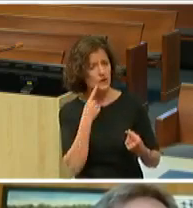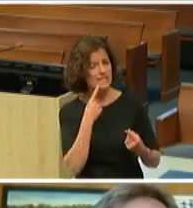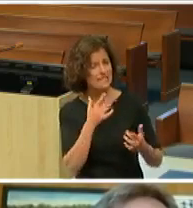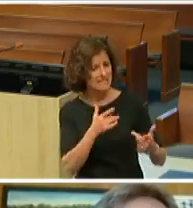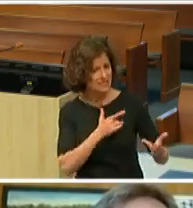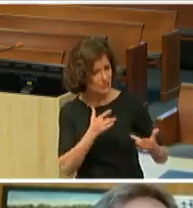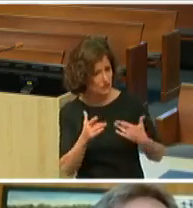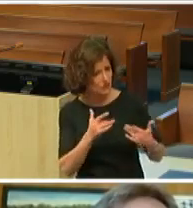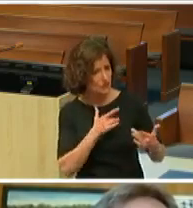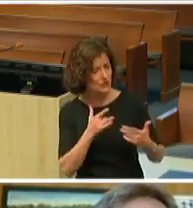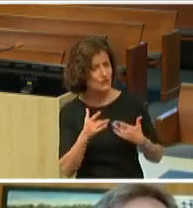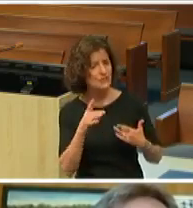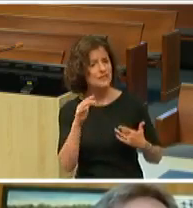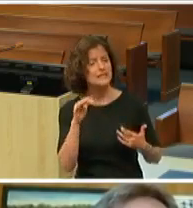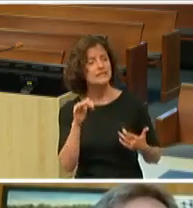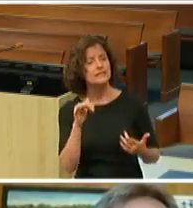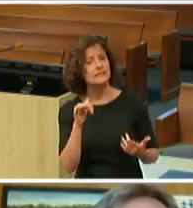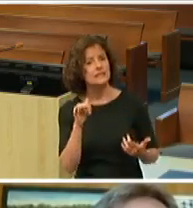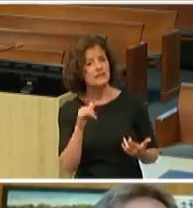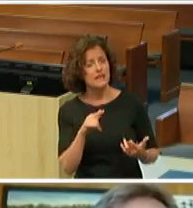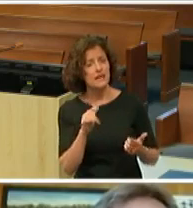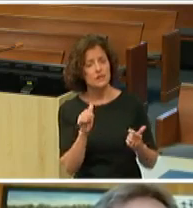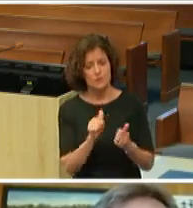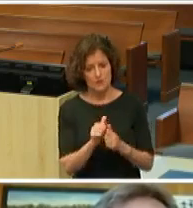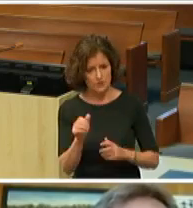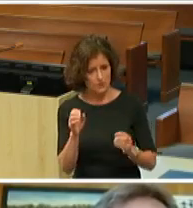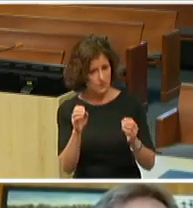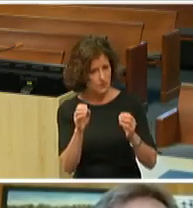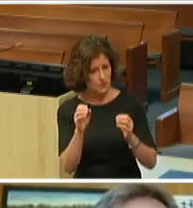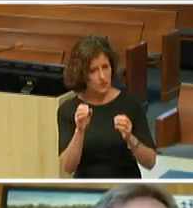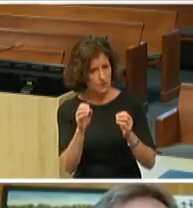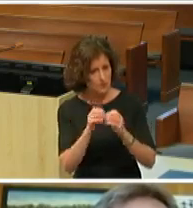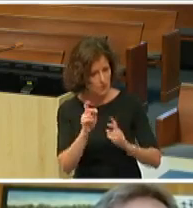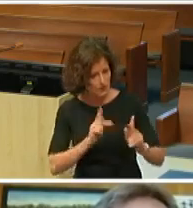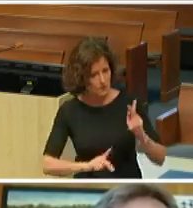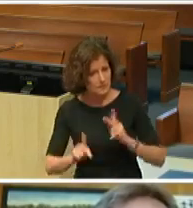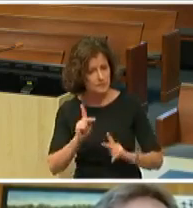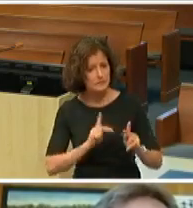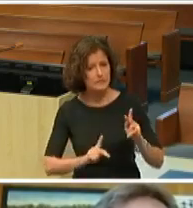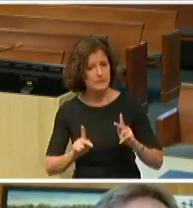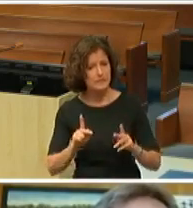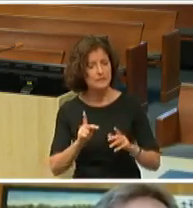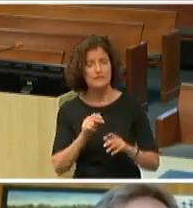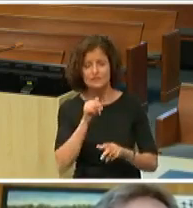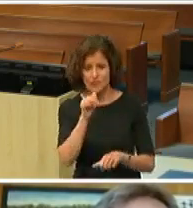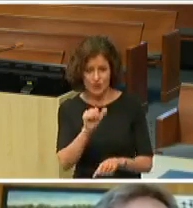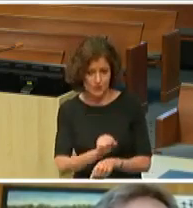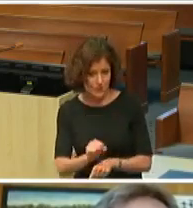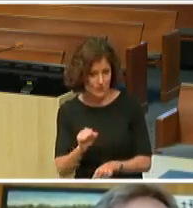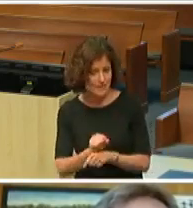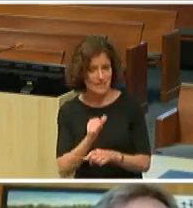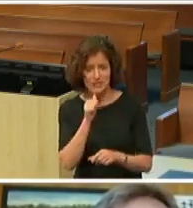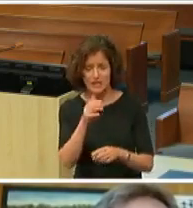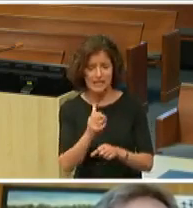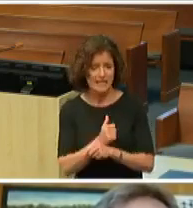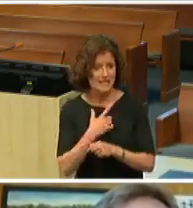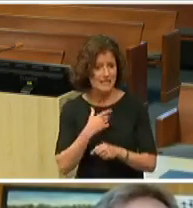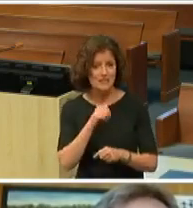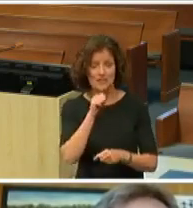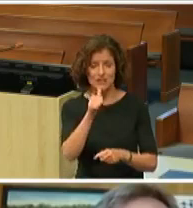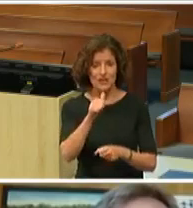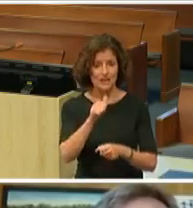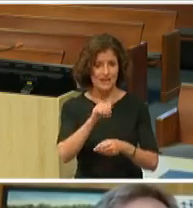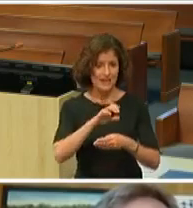concern that with more people obtaining unemployment checks, as well as with